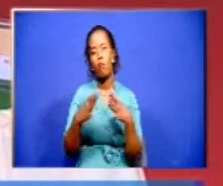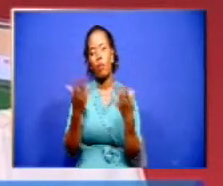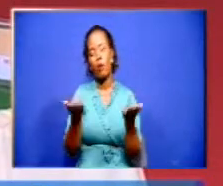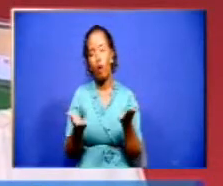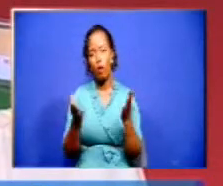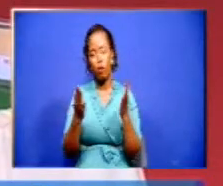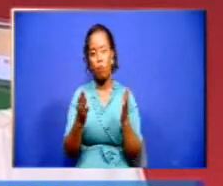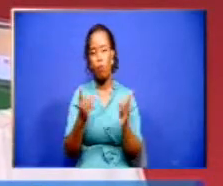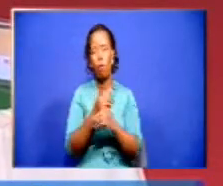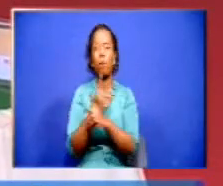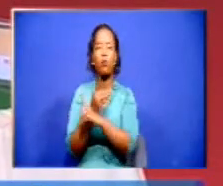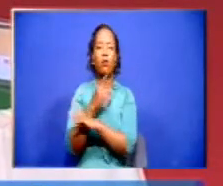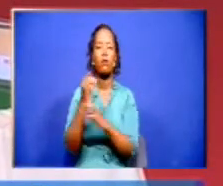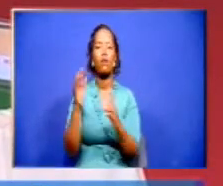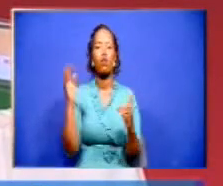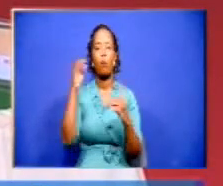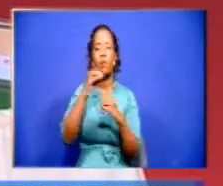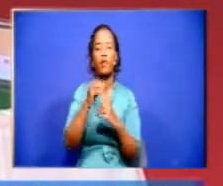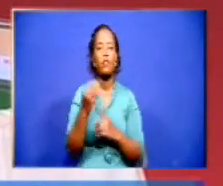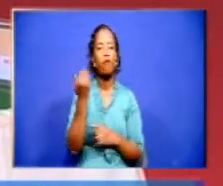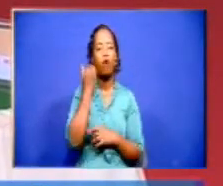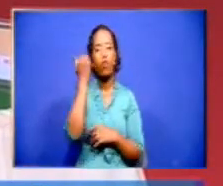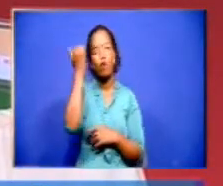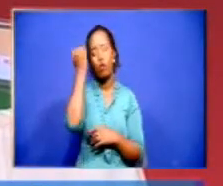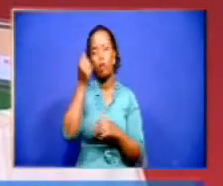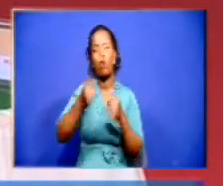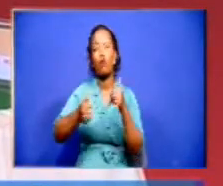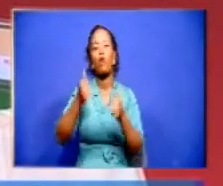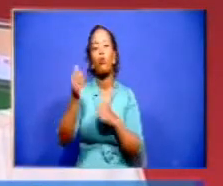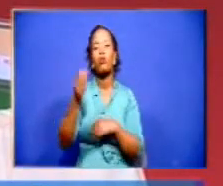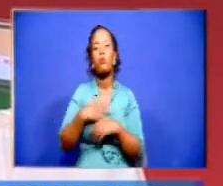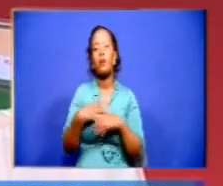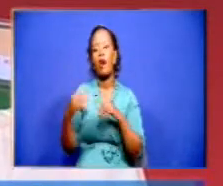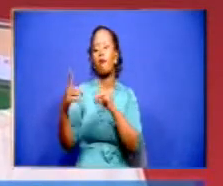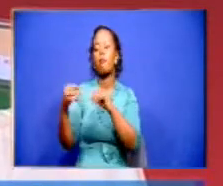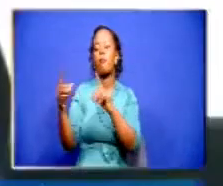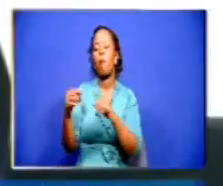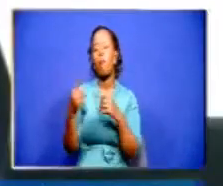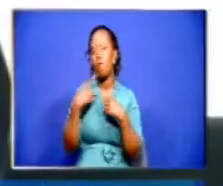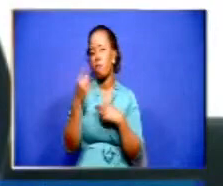particular objective of the court that I have just stated, my lord?